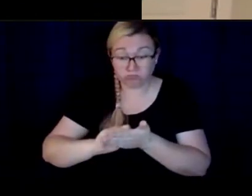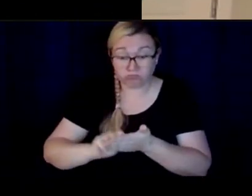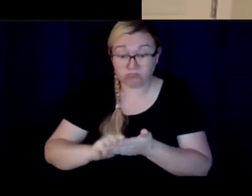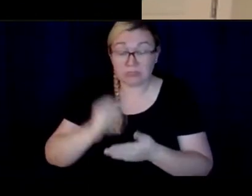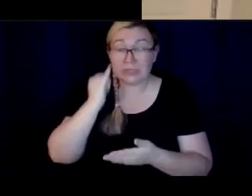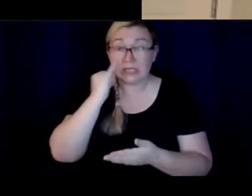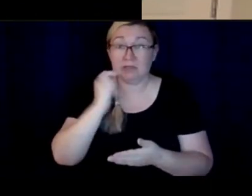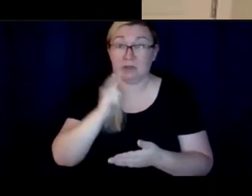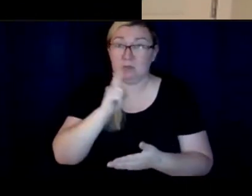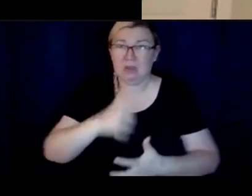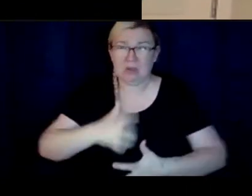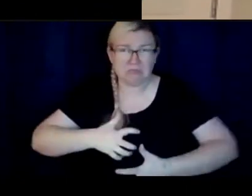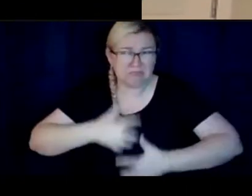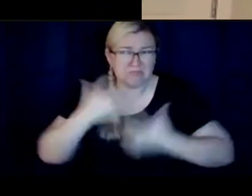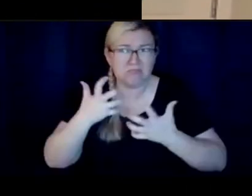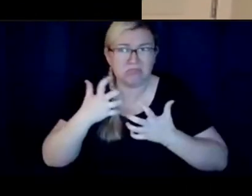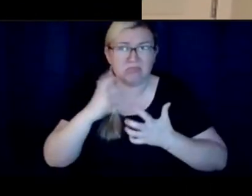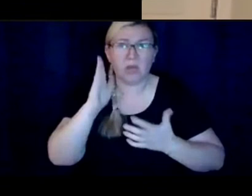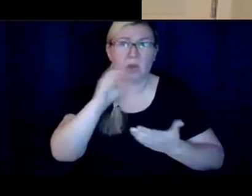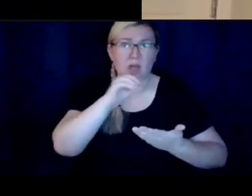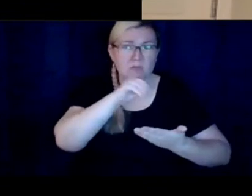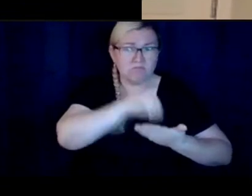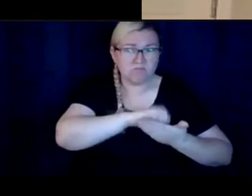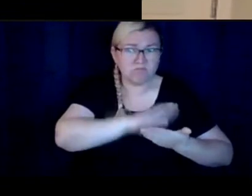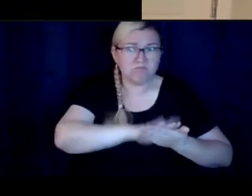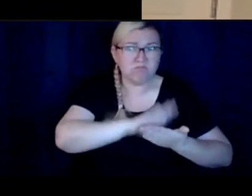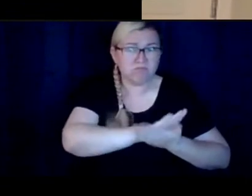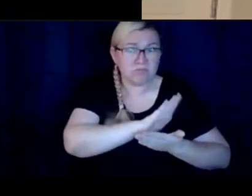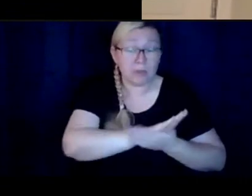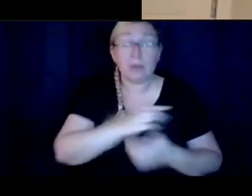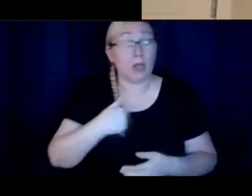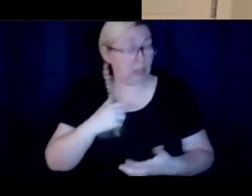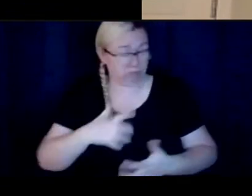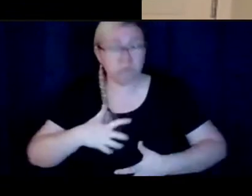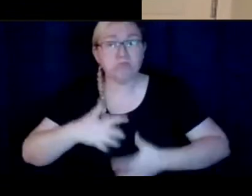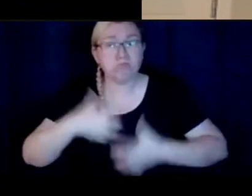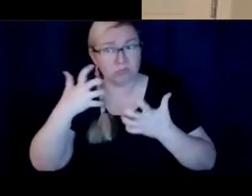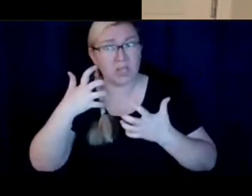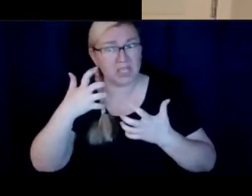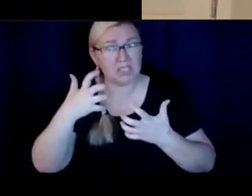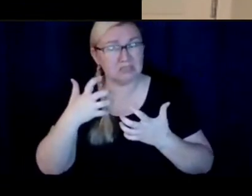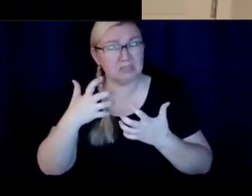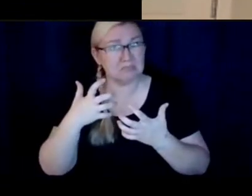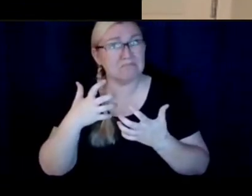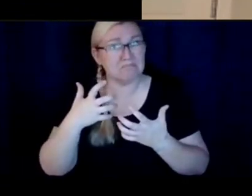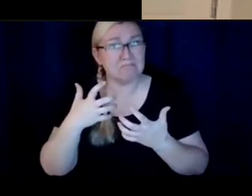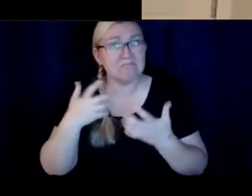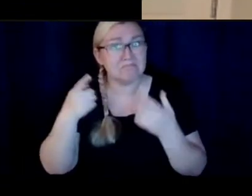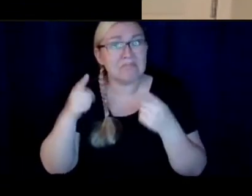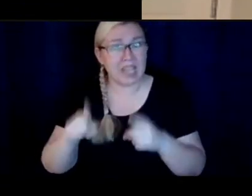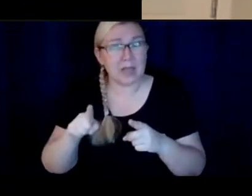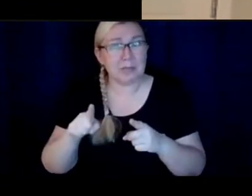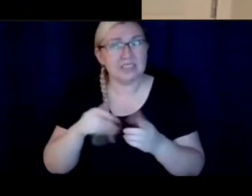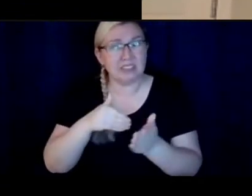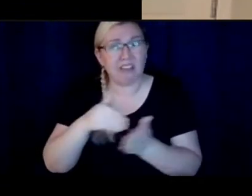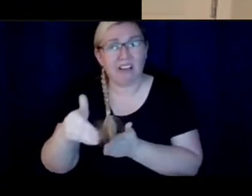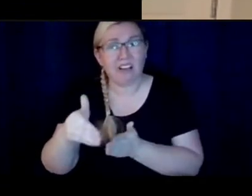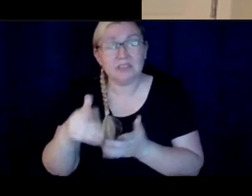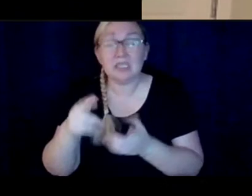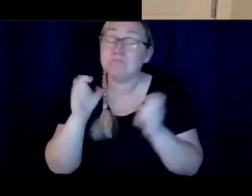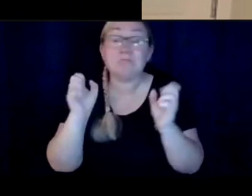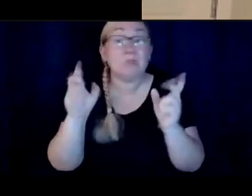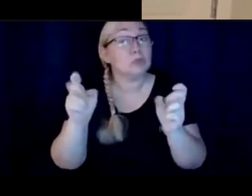super enraged about something, which I do get enraged for quite a while, quite often, and that's okay